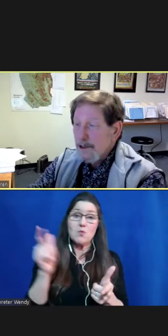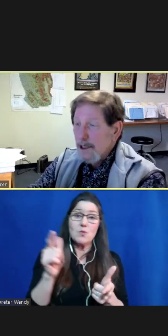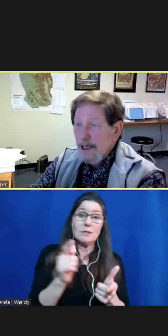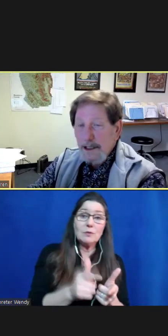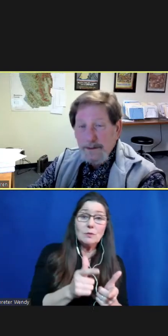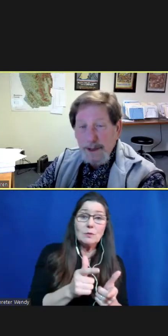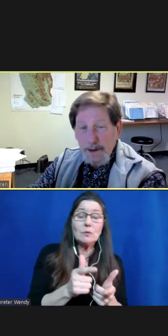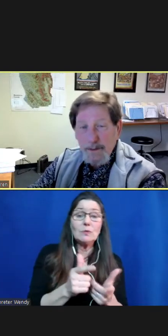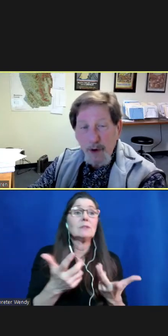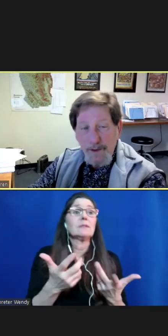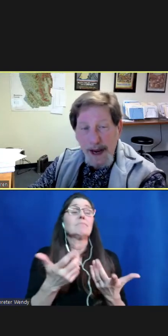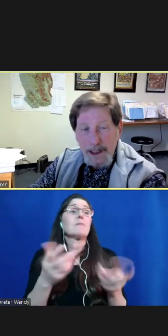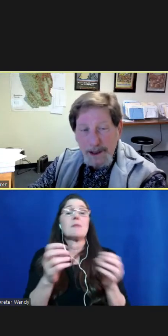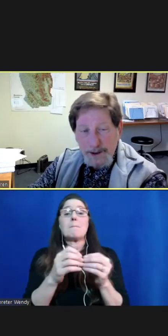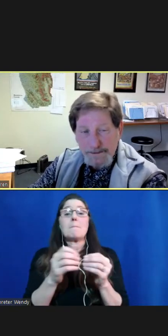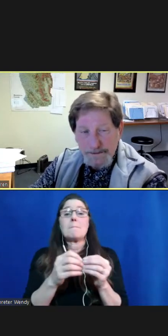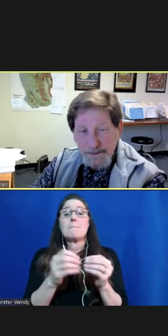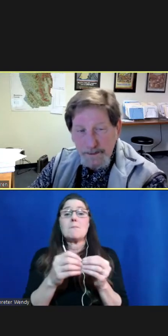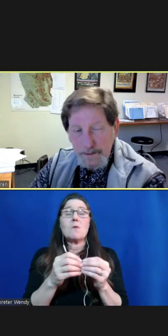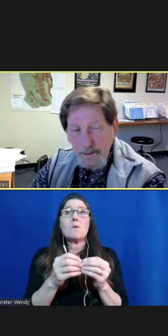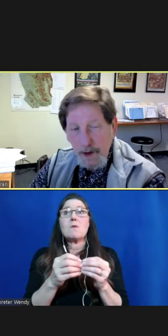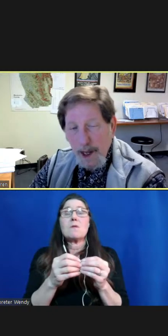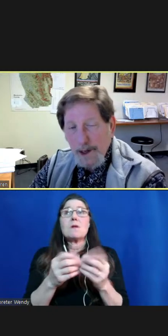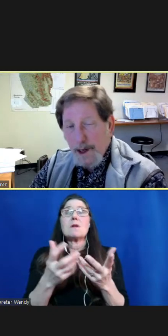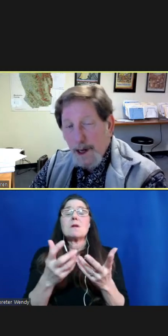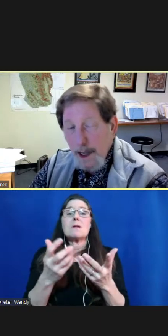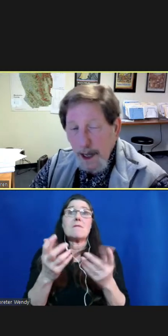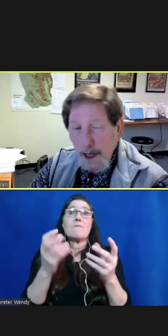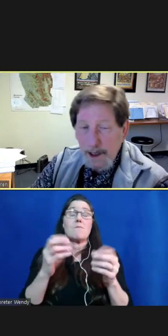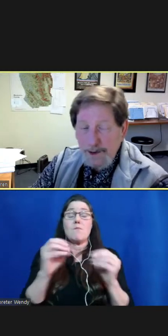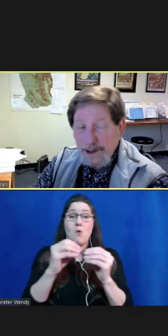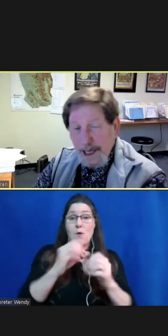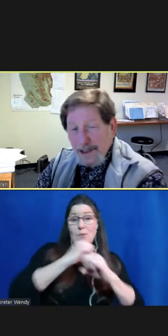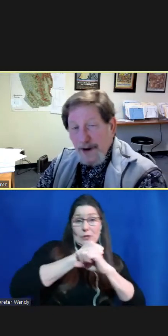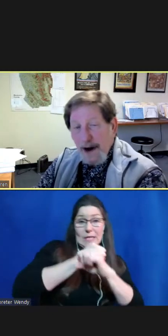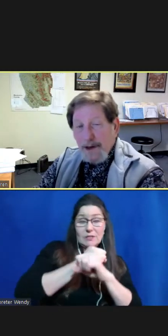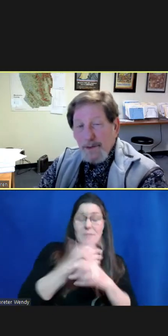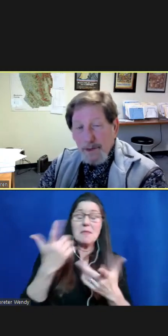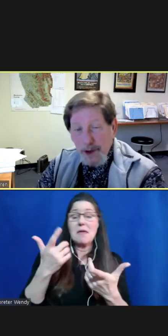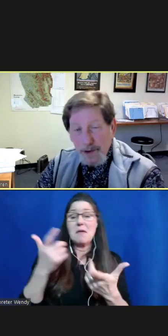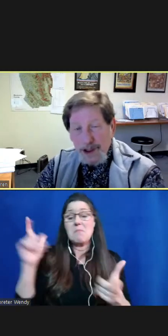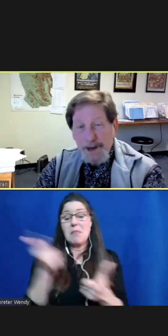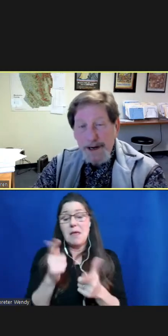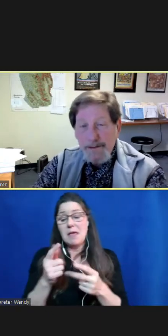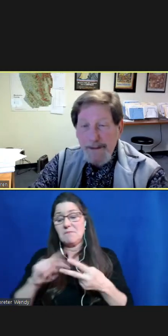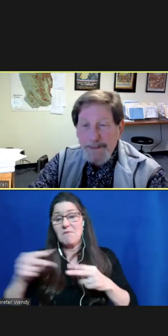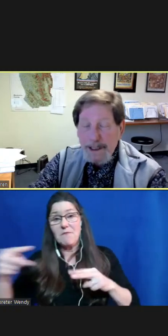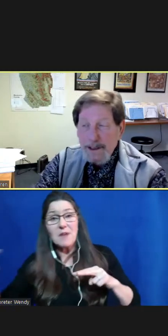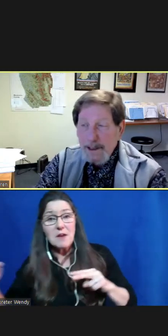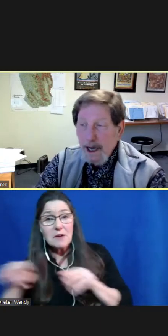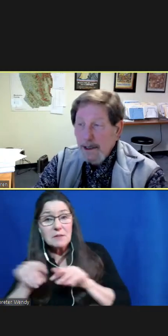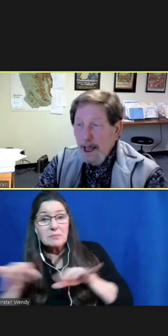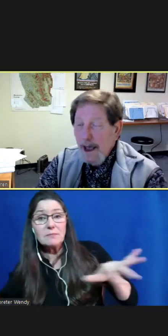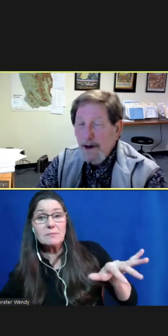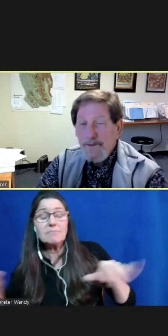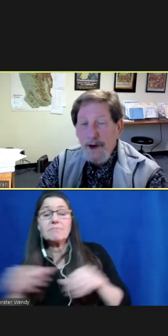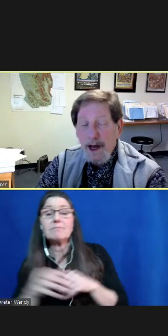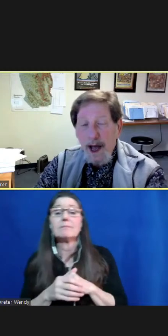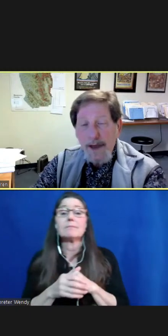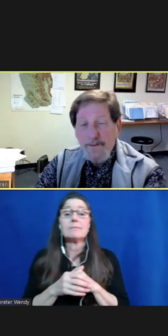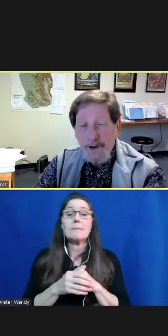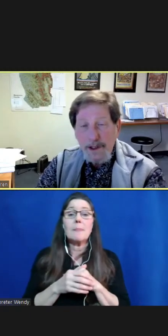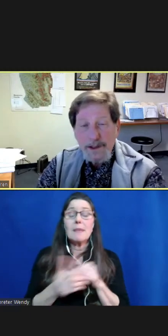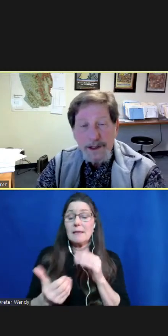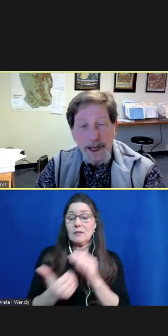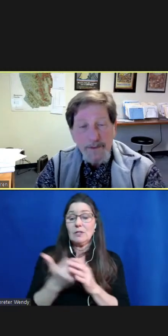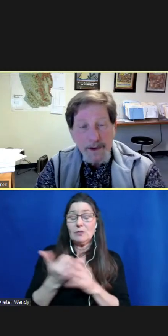less there's likely to be more variants. And this last variant, though it spread rapidly, did not have a